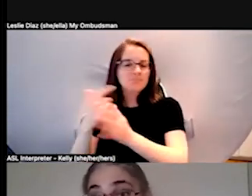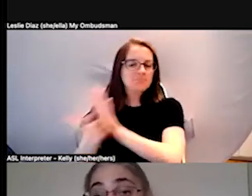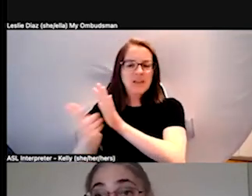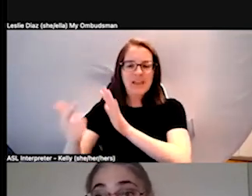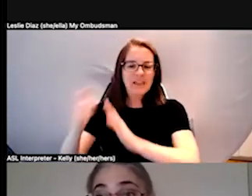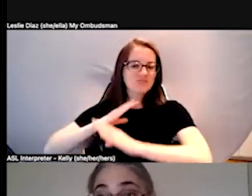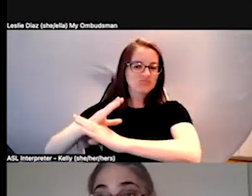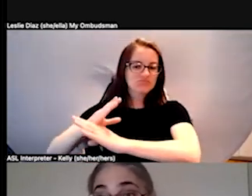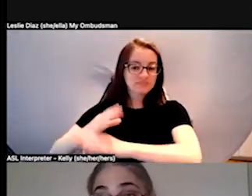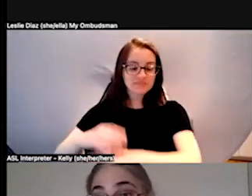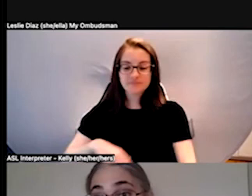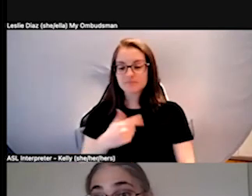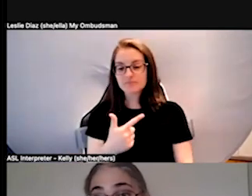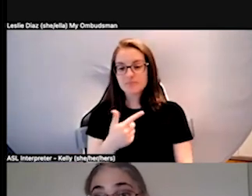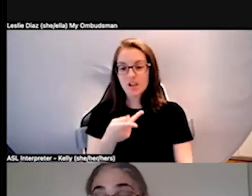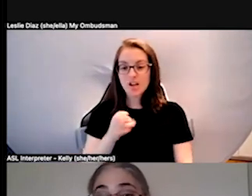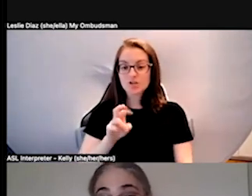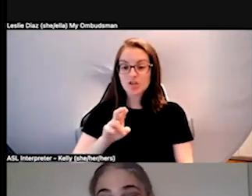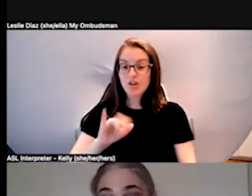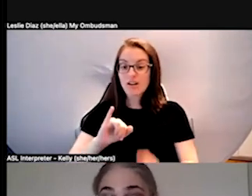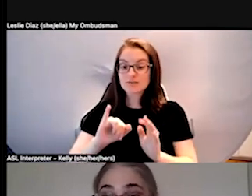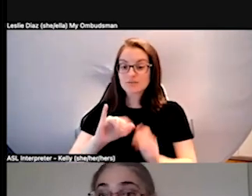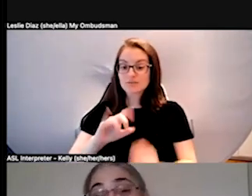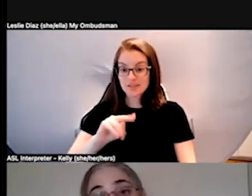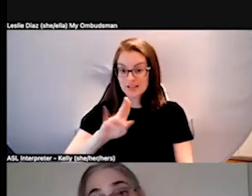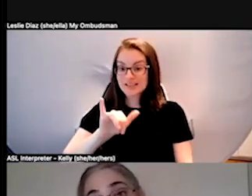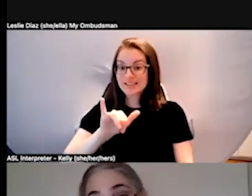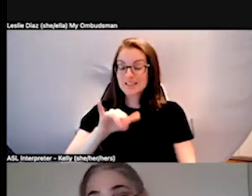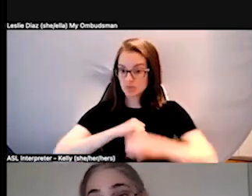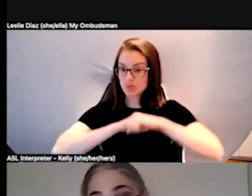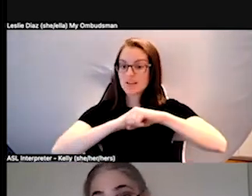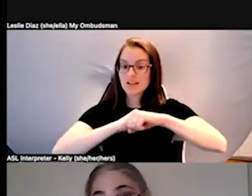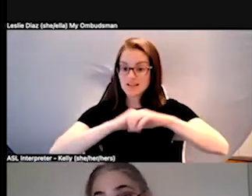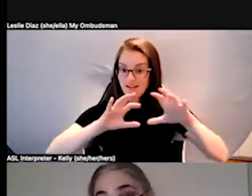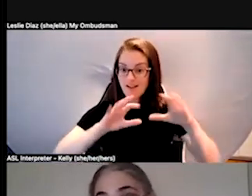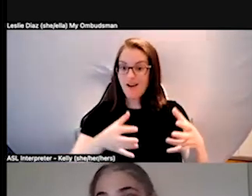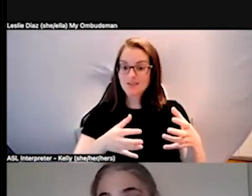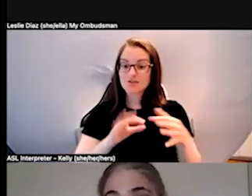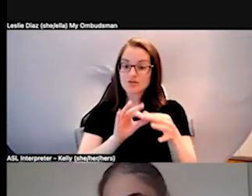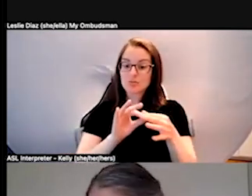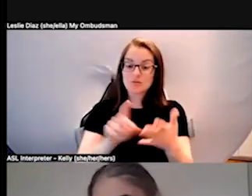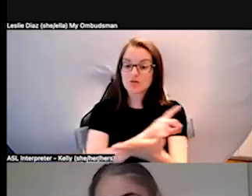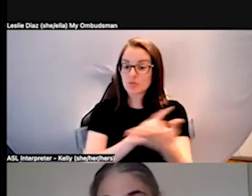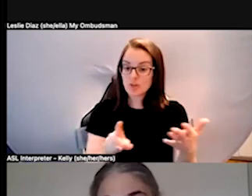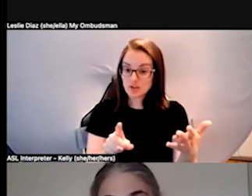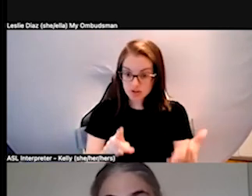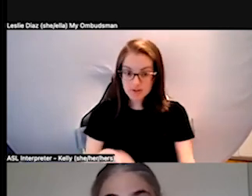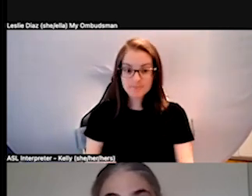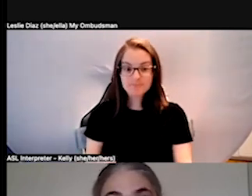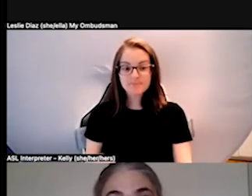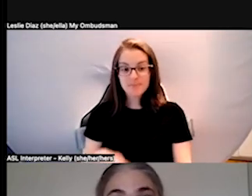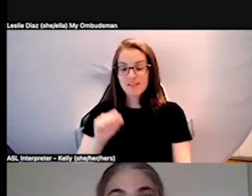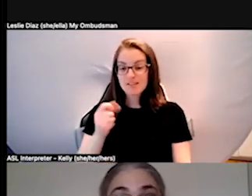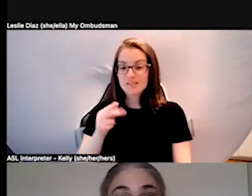subclass for issues of discrimination, and sexual orientation is a protected subclass for issues of discrimination.